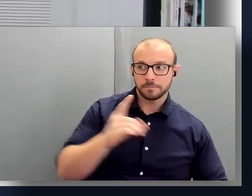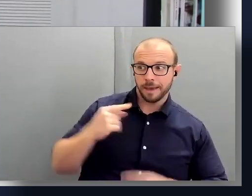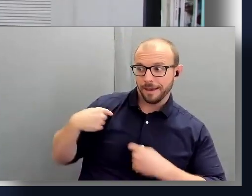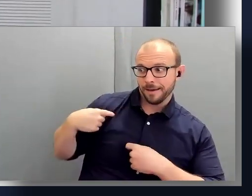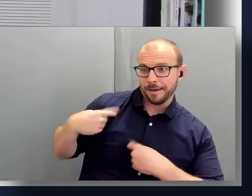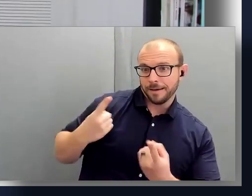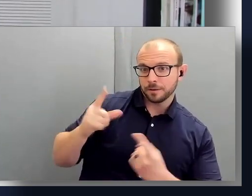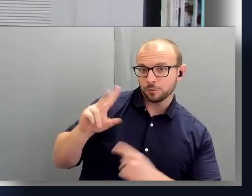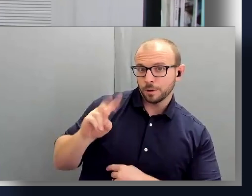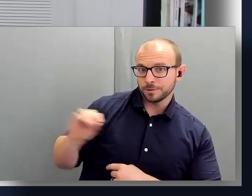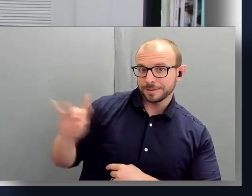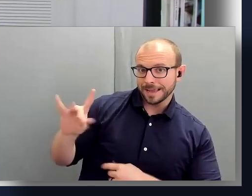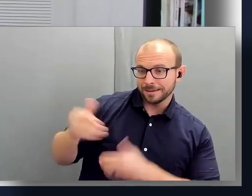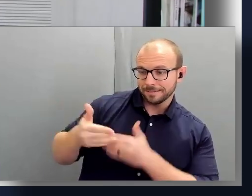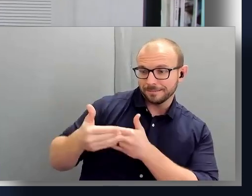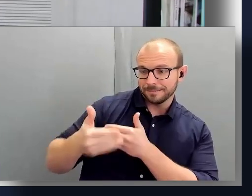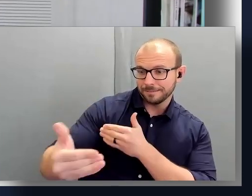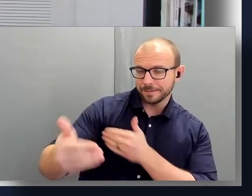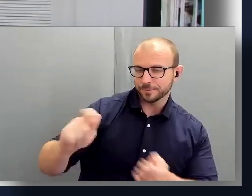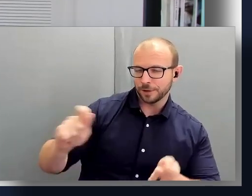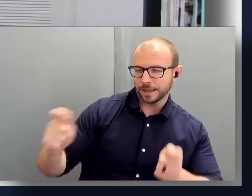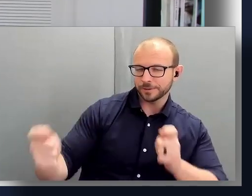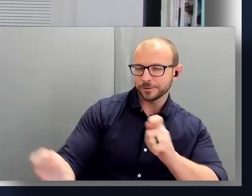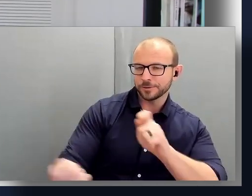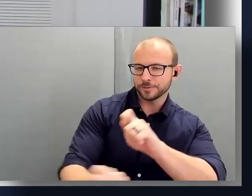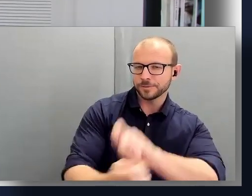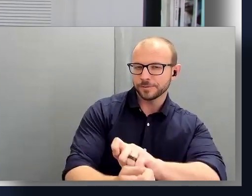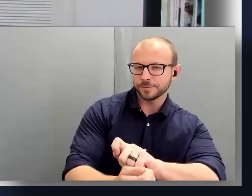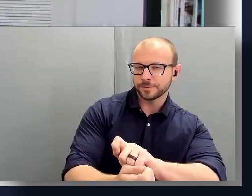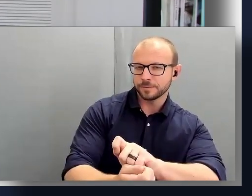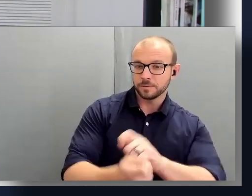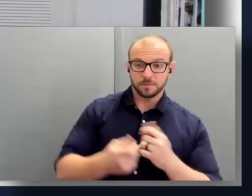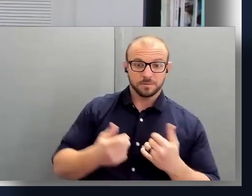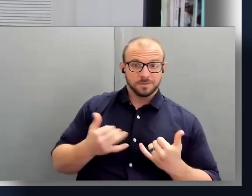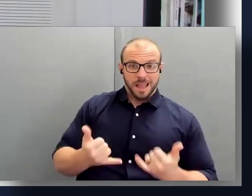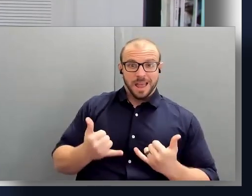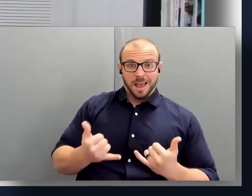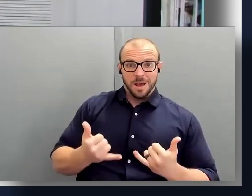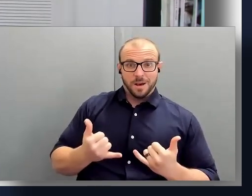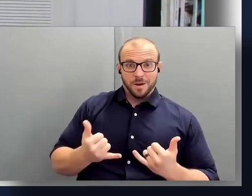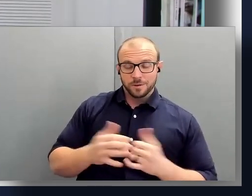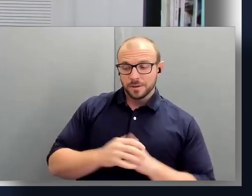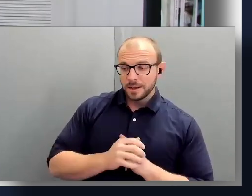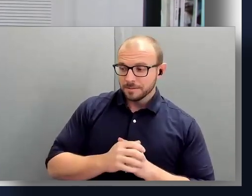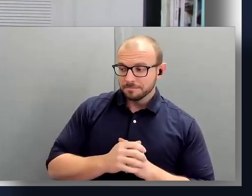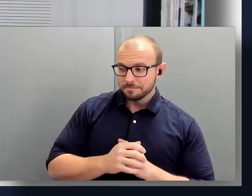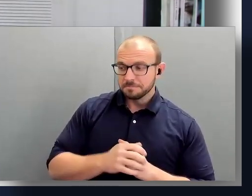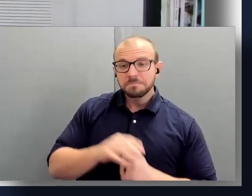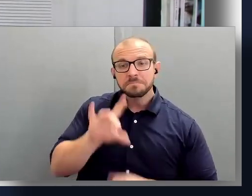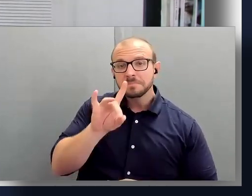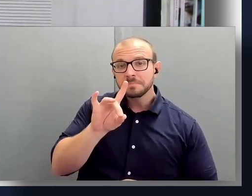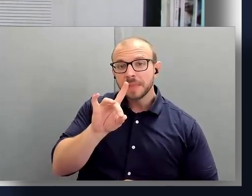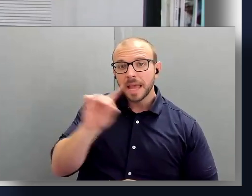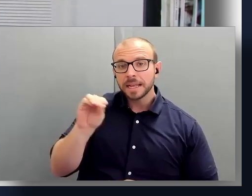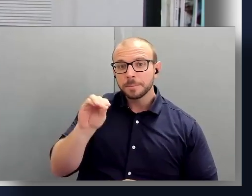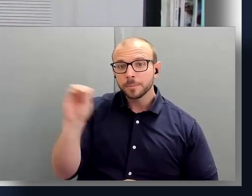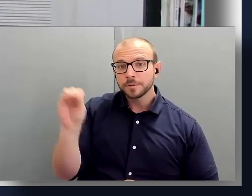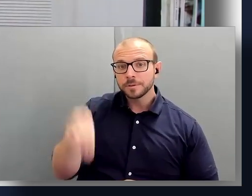has been changing since 2008, to the point where even today,